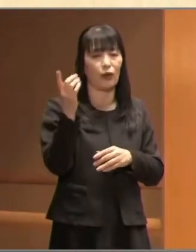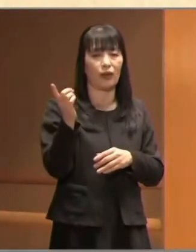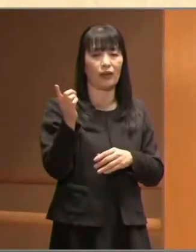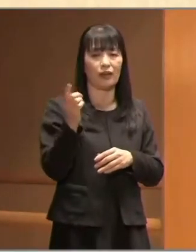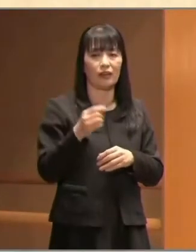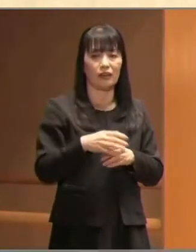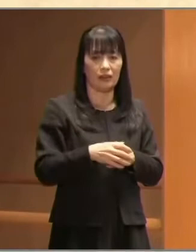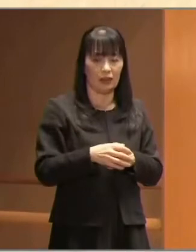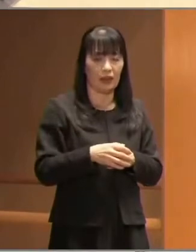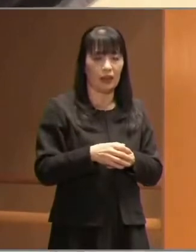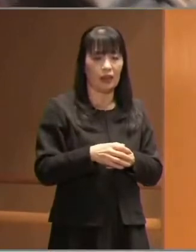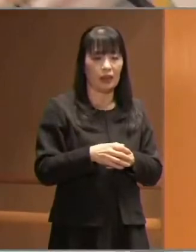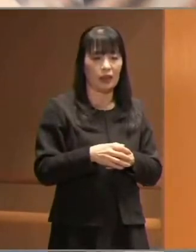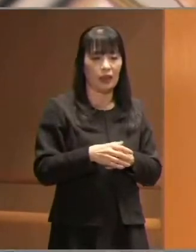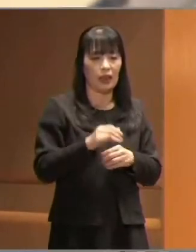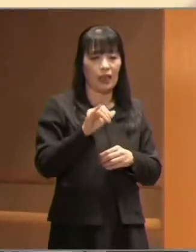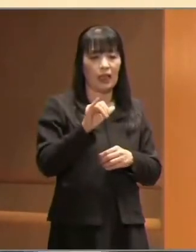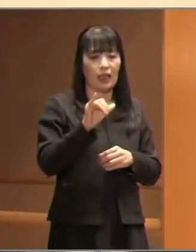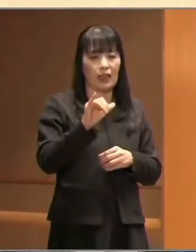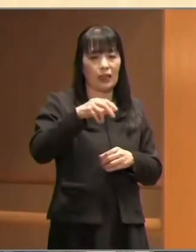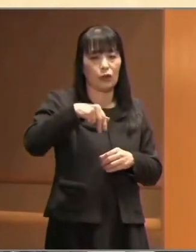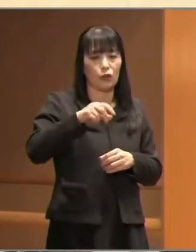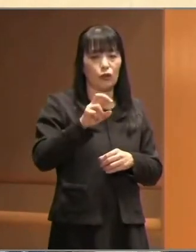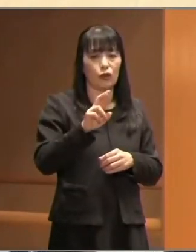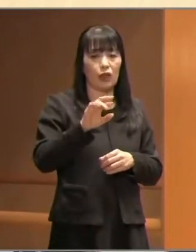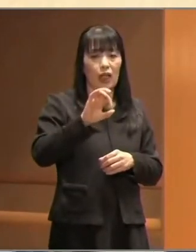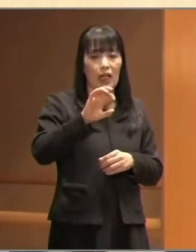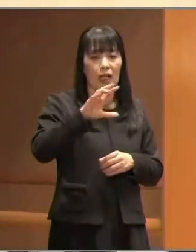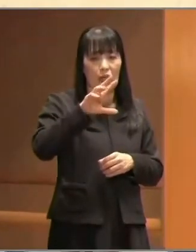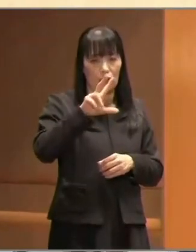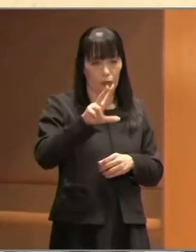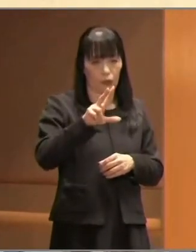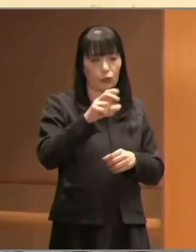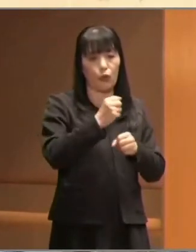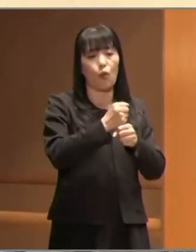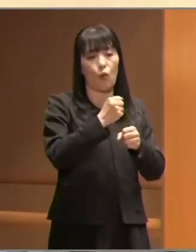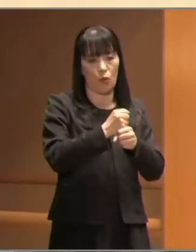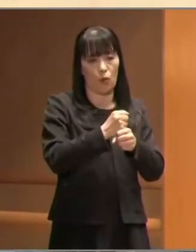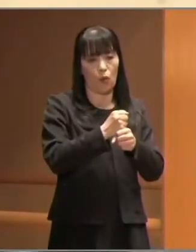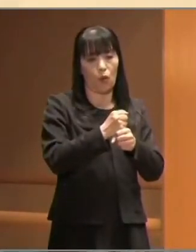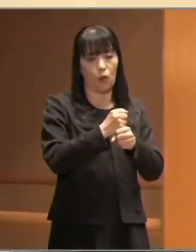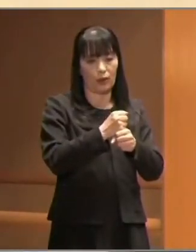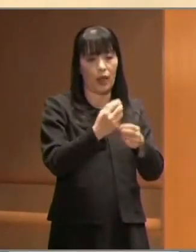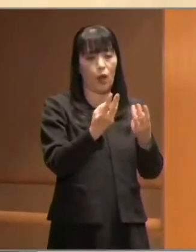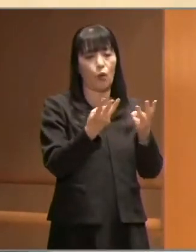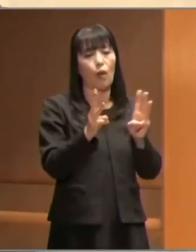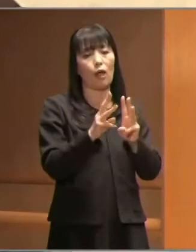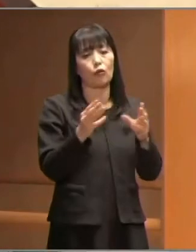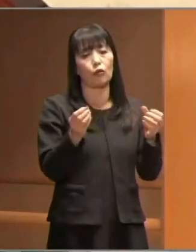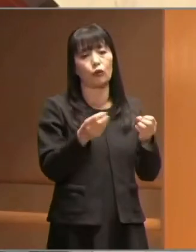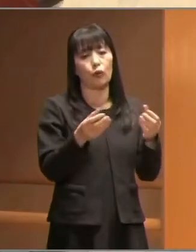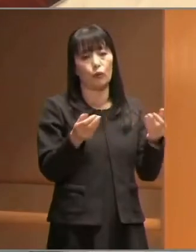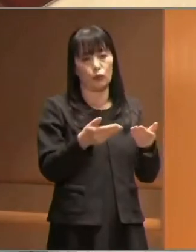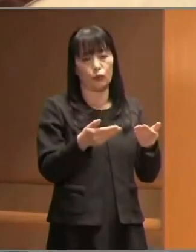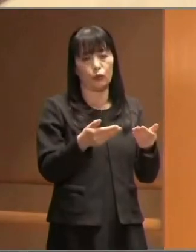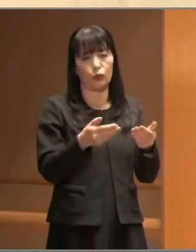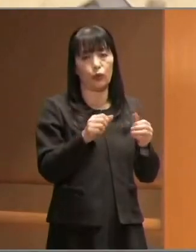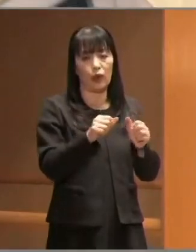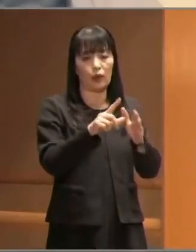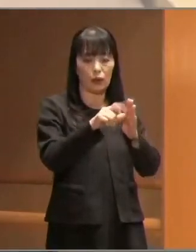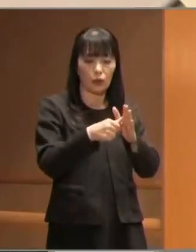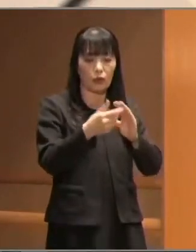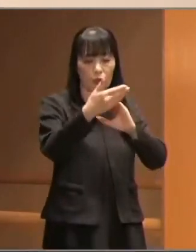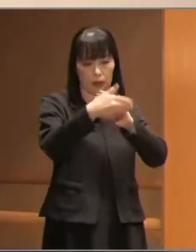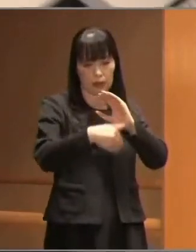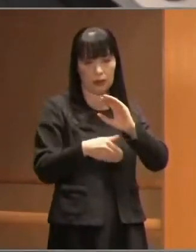is still black. And this is in the paper mill of Ishar, my apprentice, and when we carried out